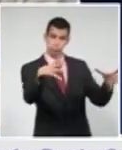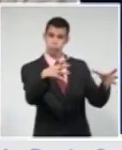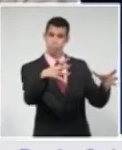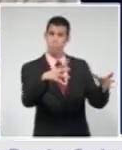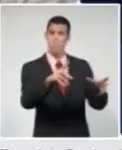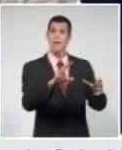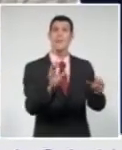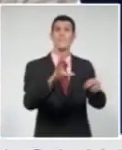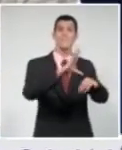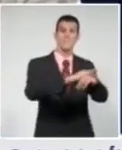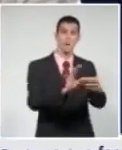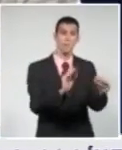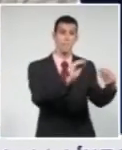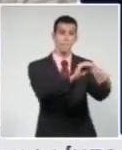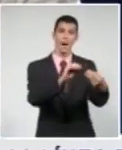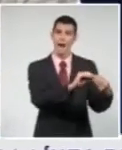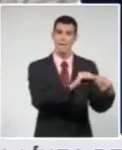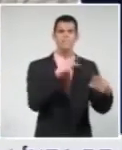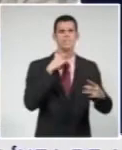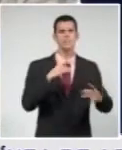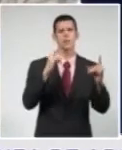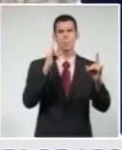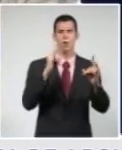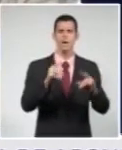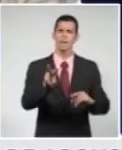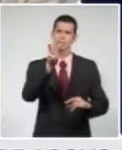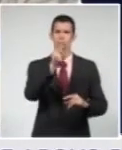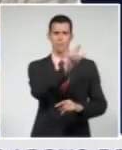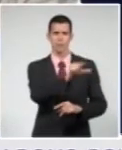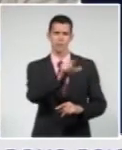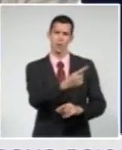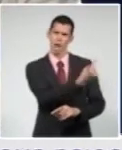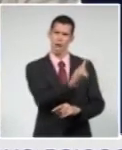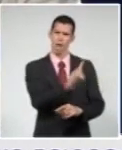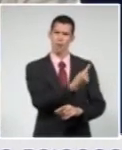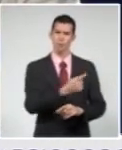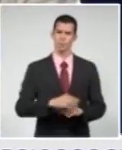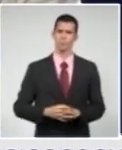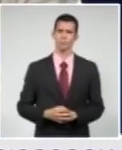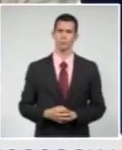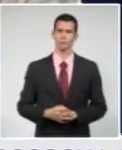The region of the Americas accounts for